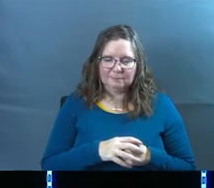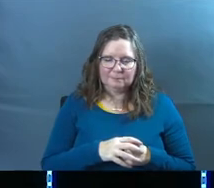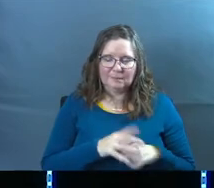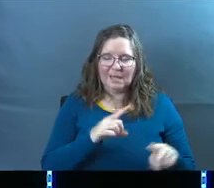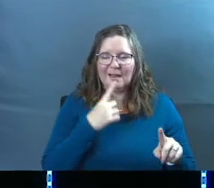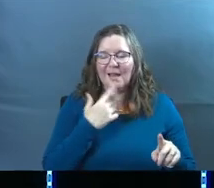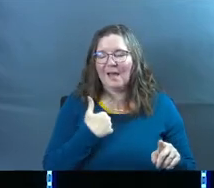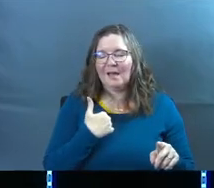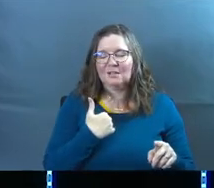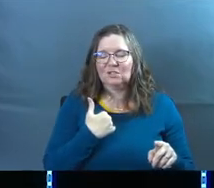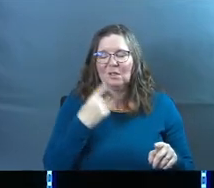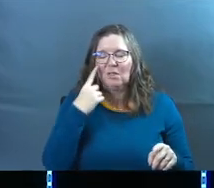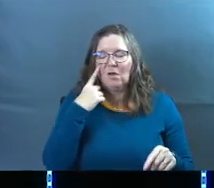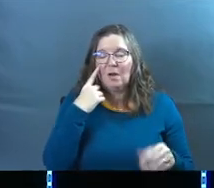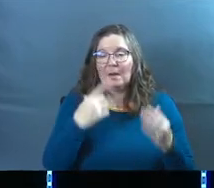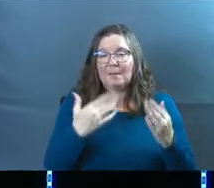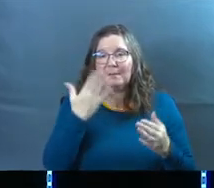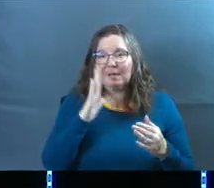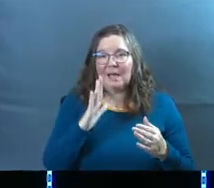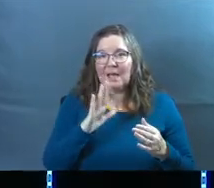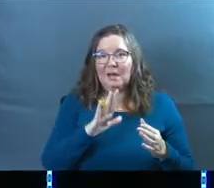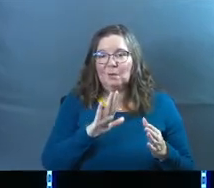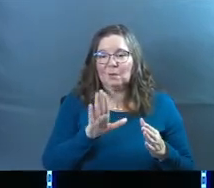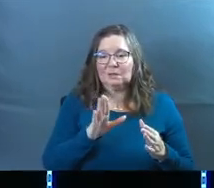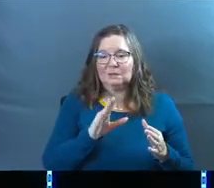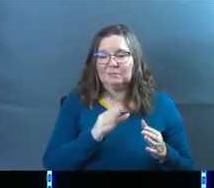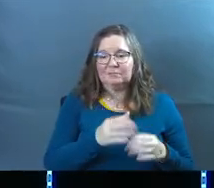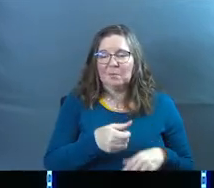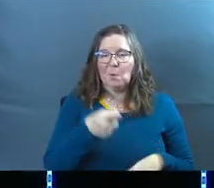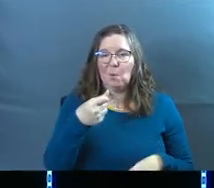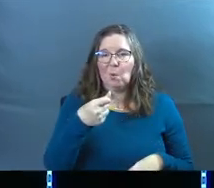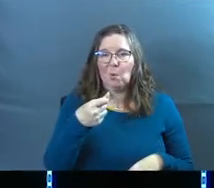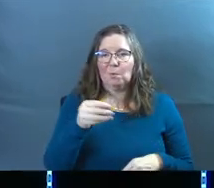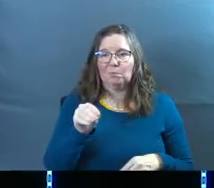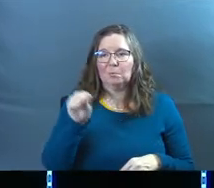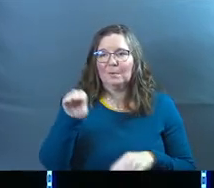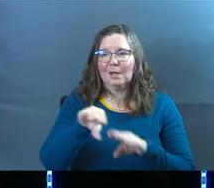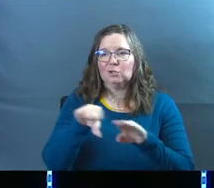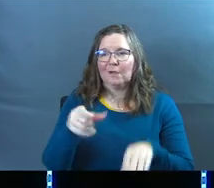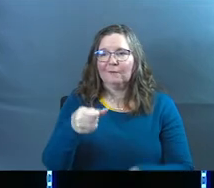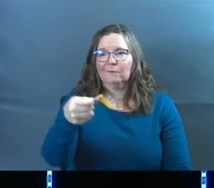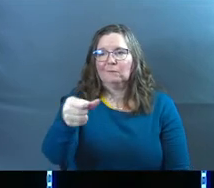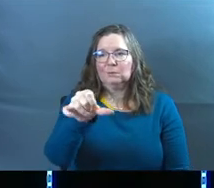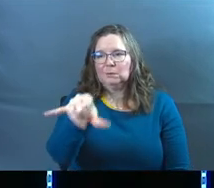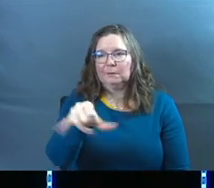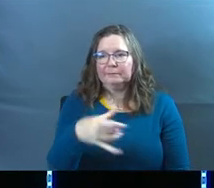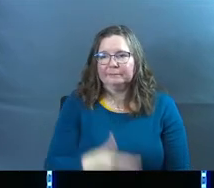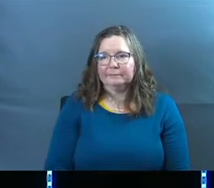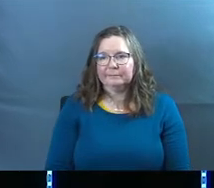And she's like, I just kind of thought maybe God was putting me on a shelf. Maybe he just wanted to put me on a shelf.